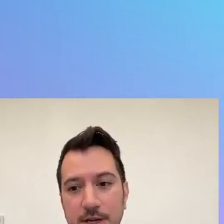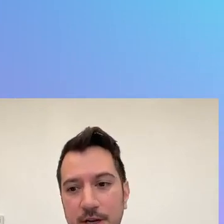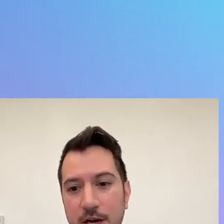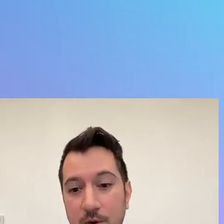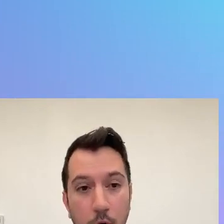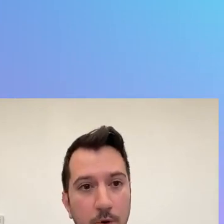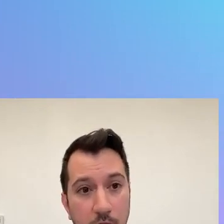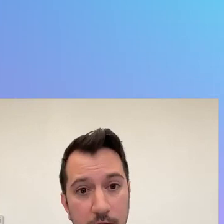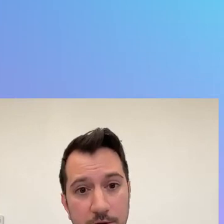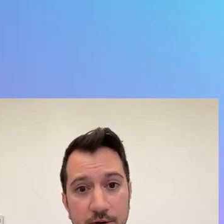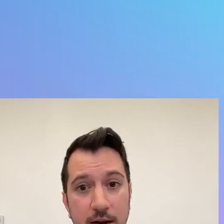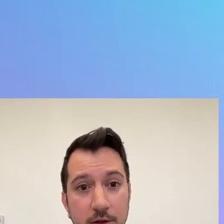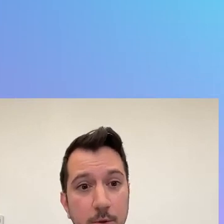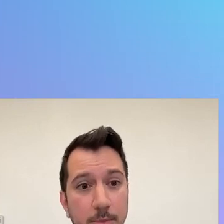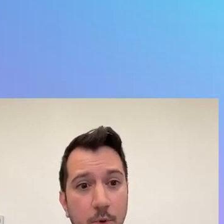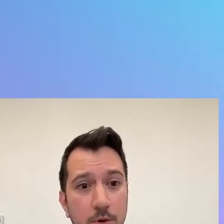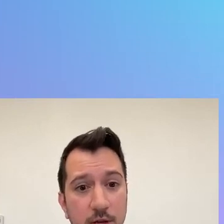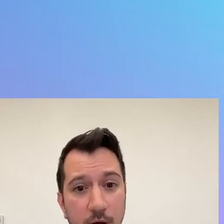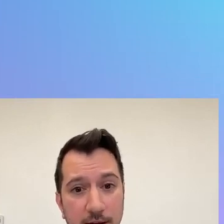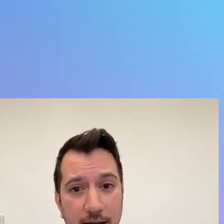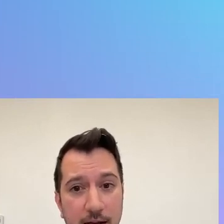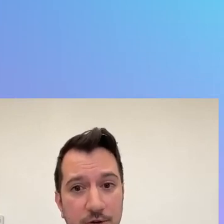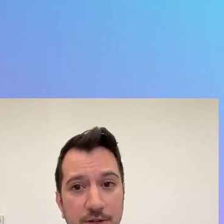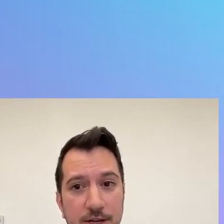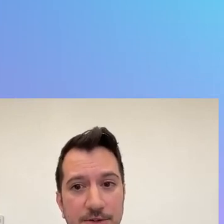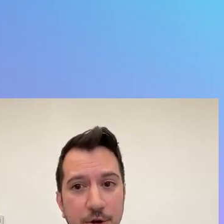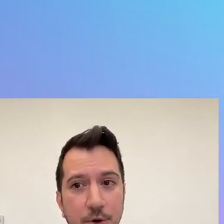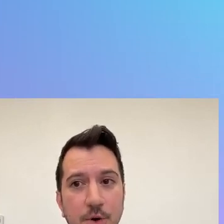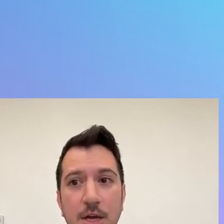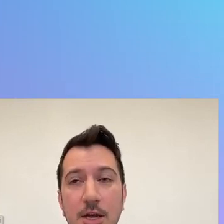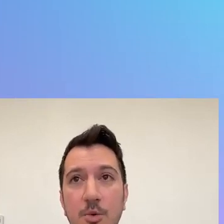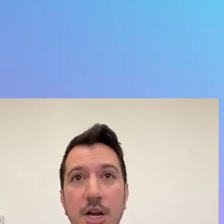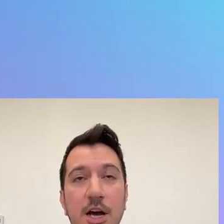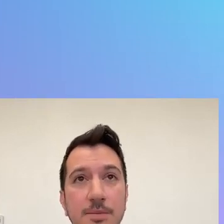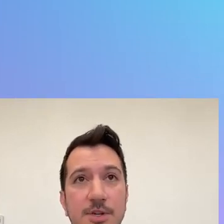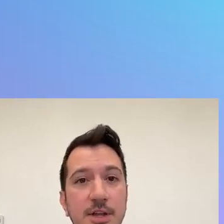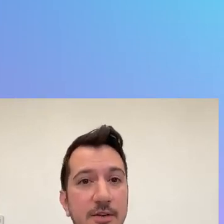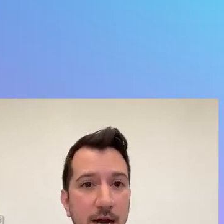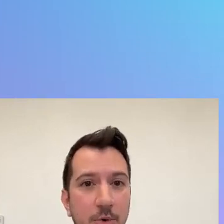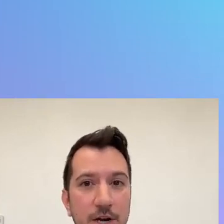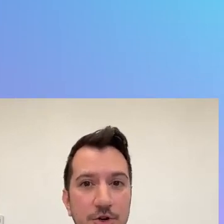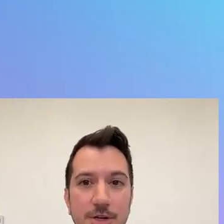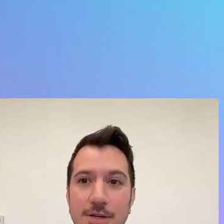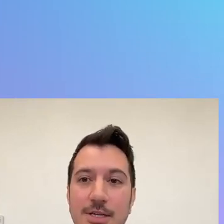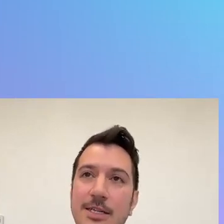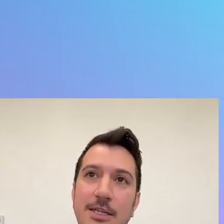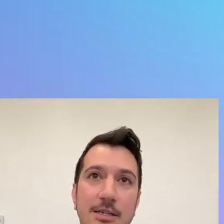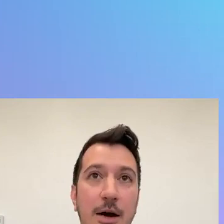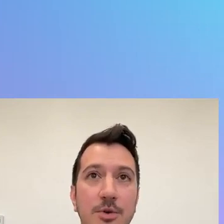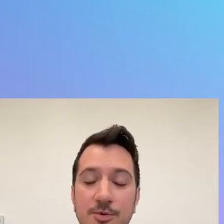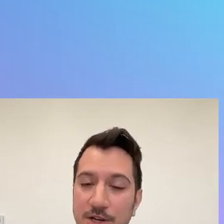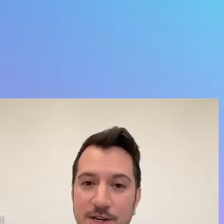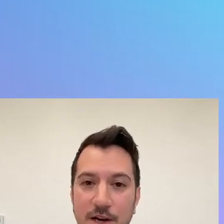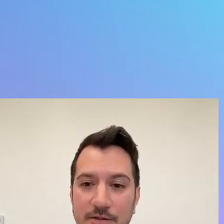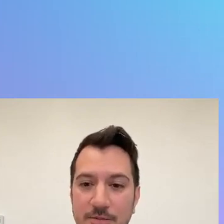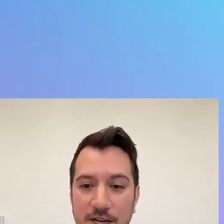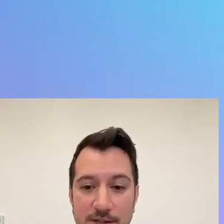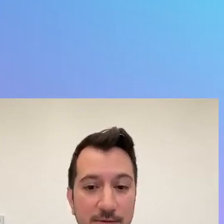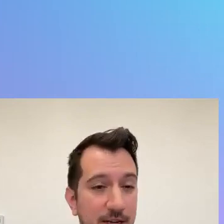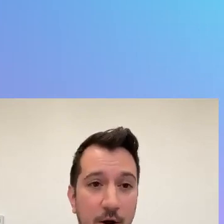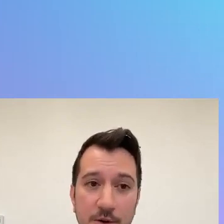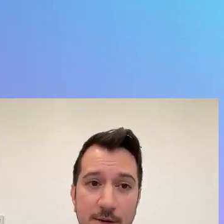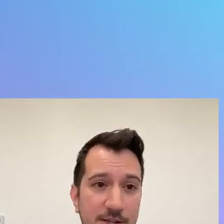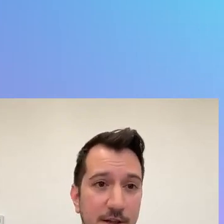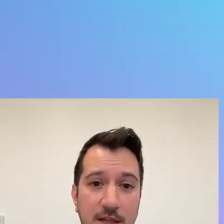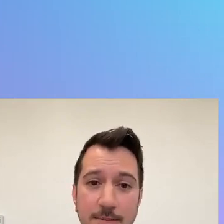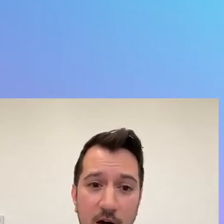colors. Warmer colors, you get a little bit more leeway actually. So when it comes to like the vibration, that one's really tough because